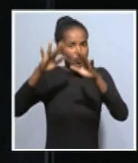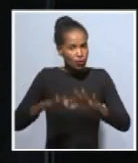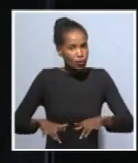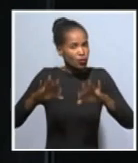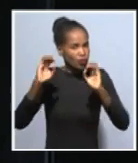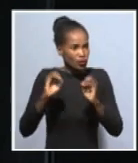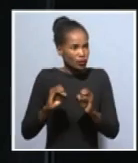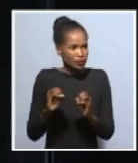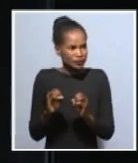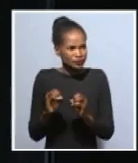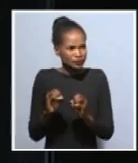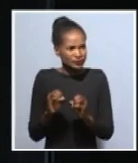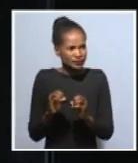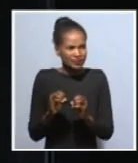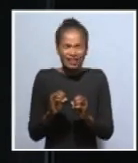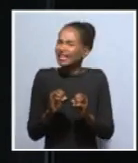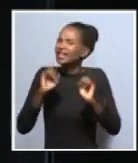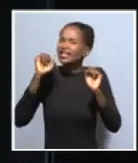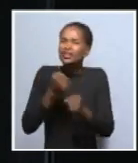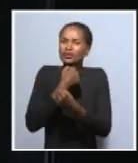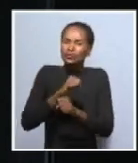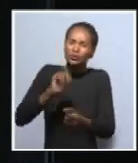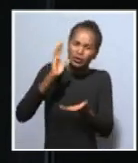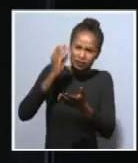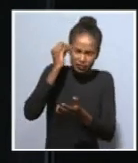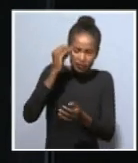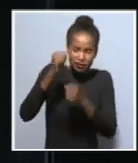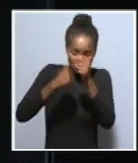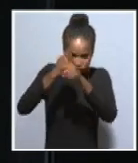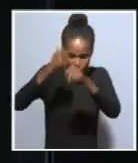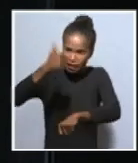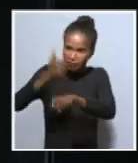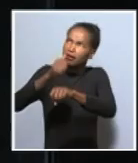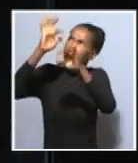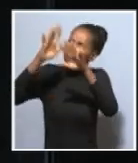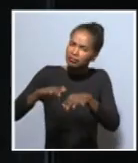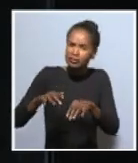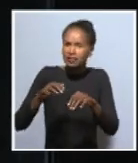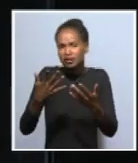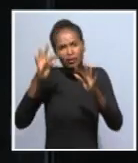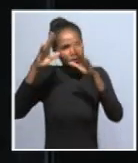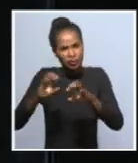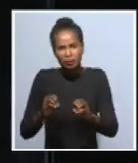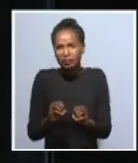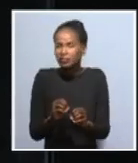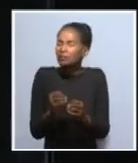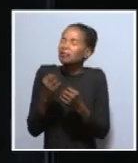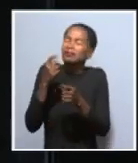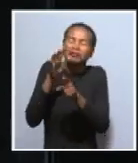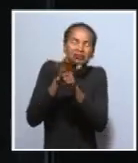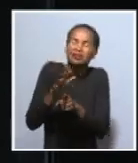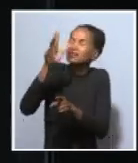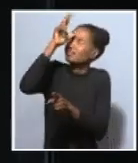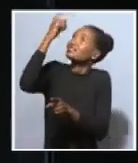elements. You don't have control over the climatic conditions. So that